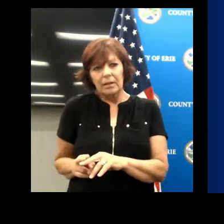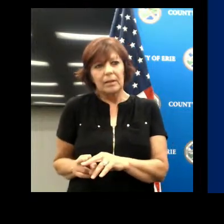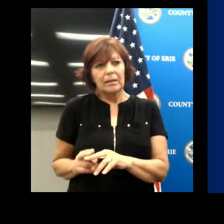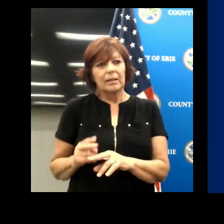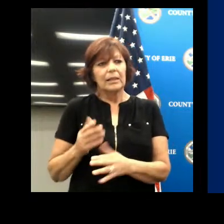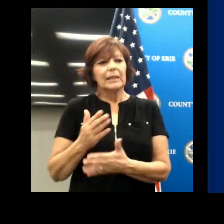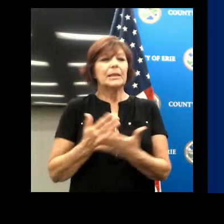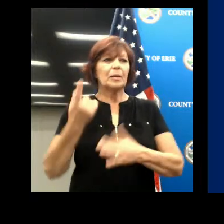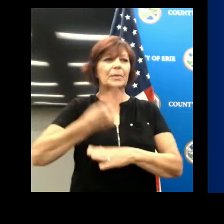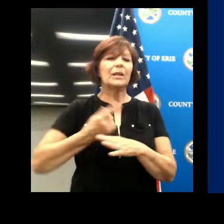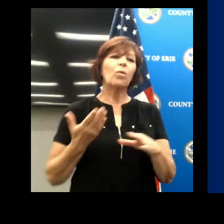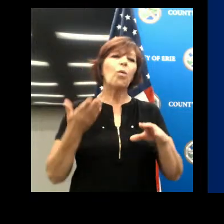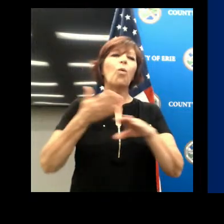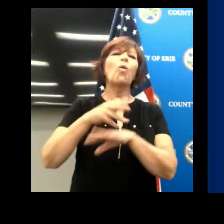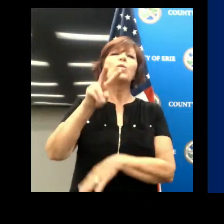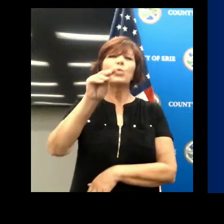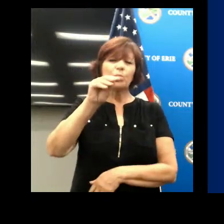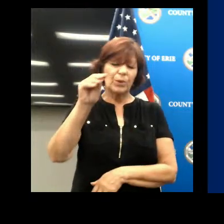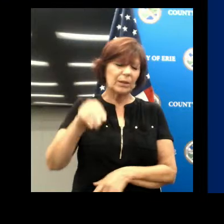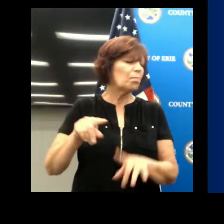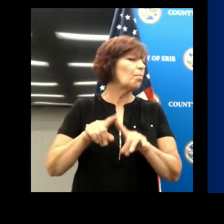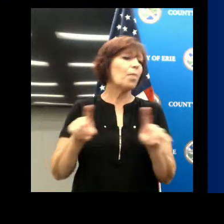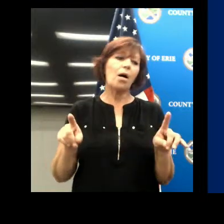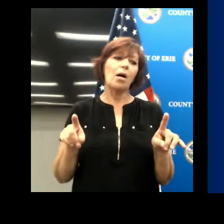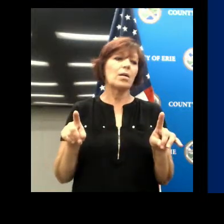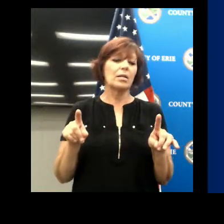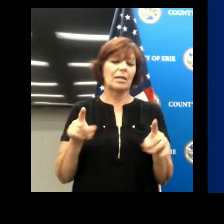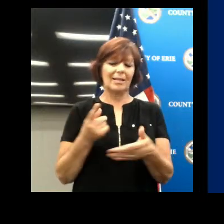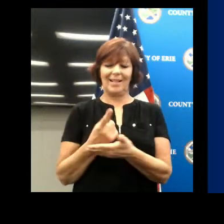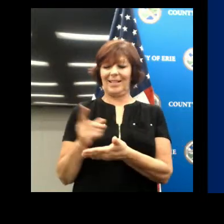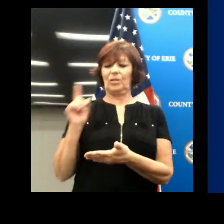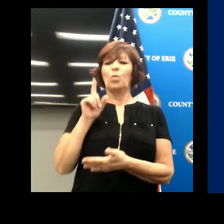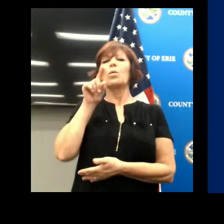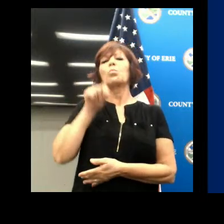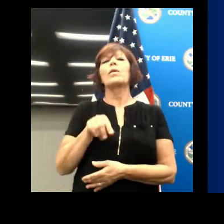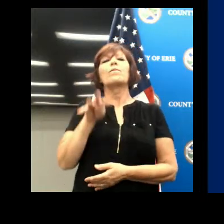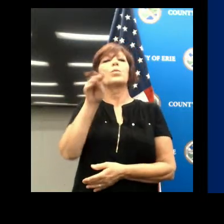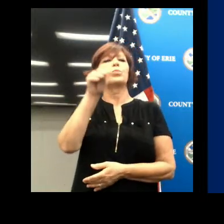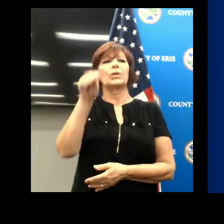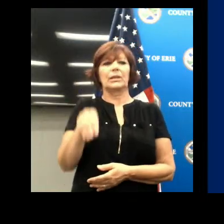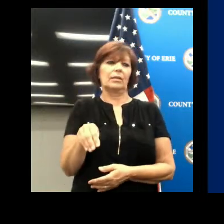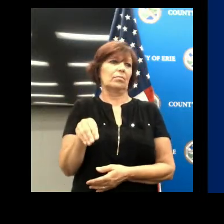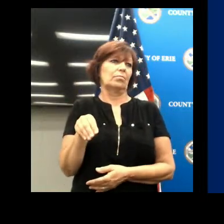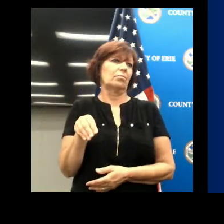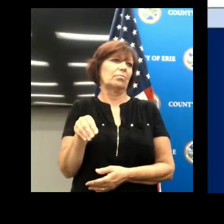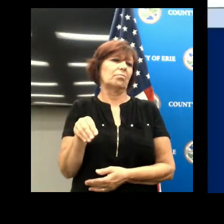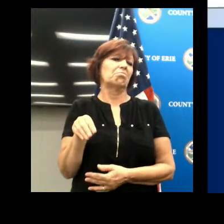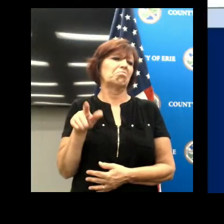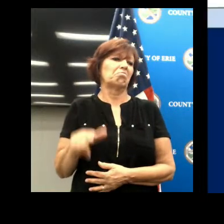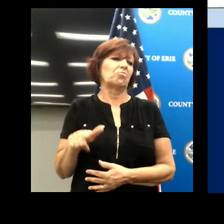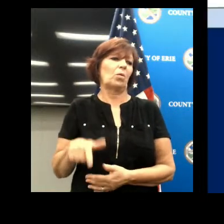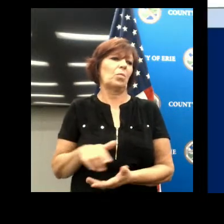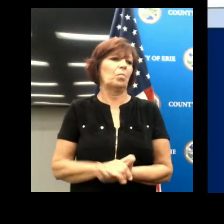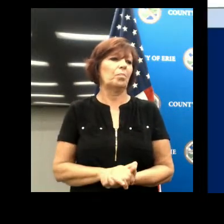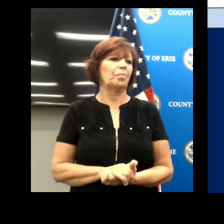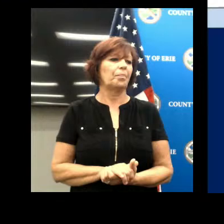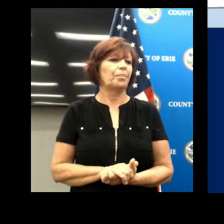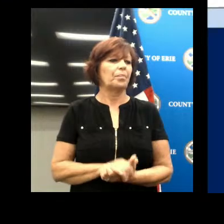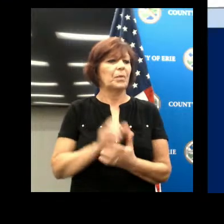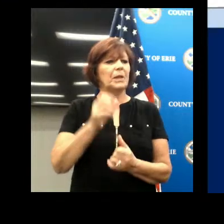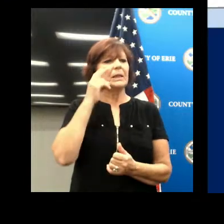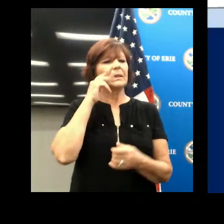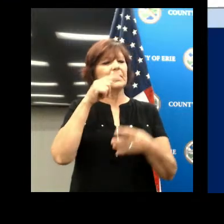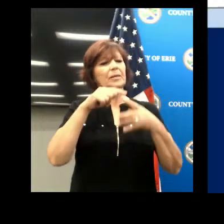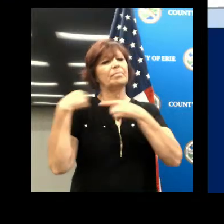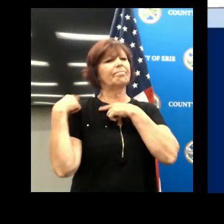days in which we were over 2%. But as we said, the last week we were 1.4% for all cases tested. And you can see